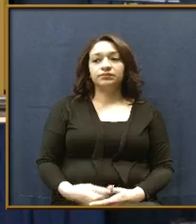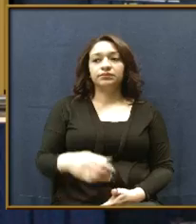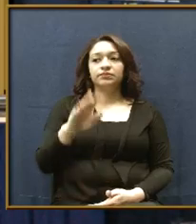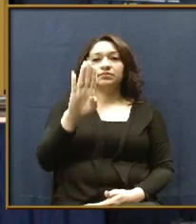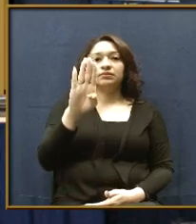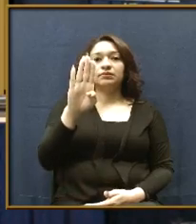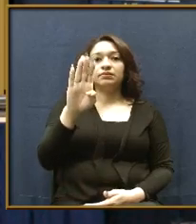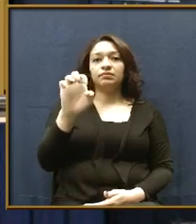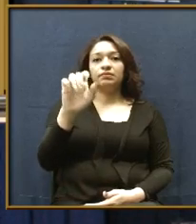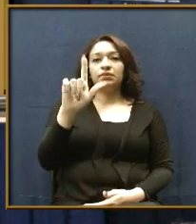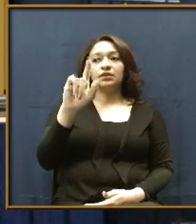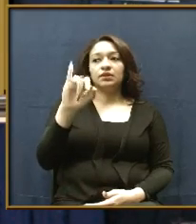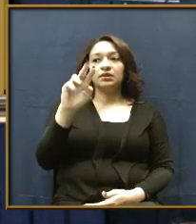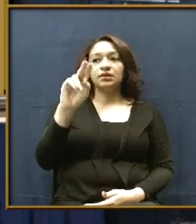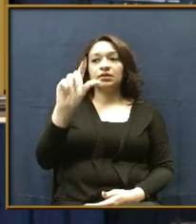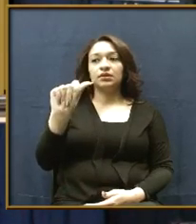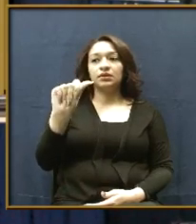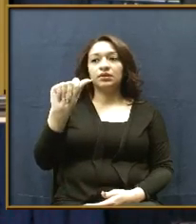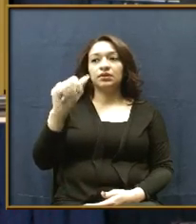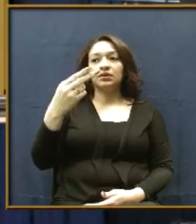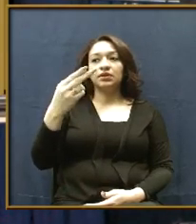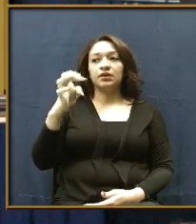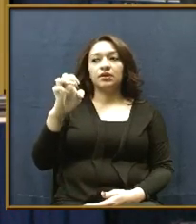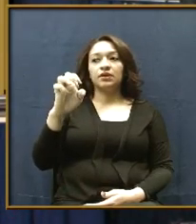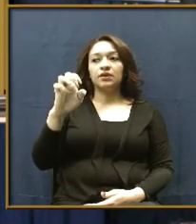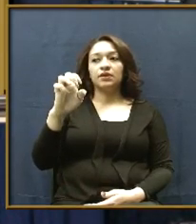Belinda Renee Hefner.